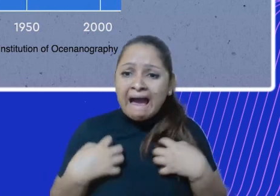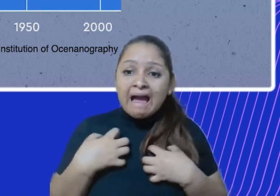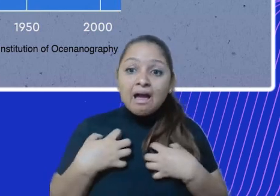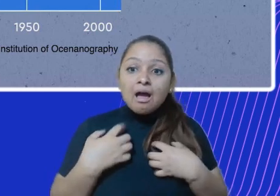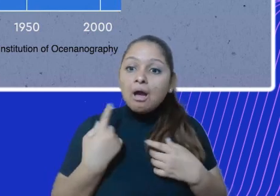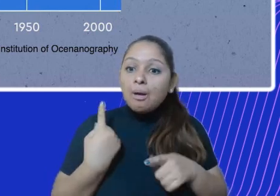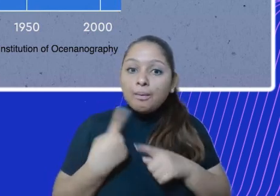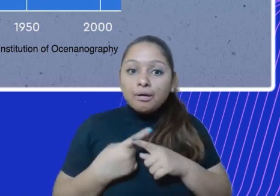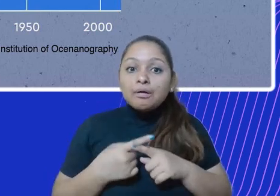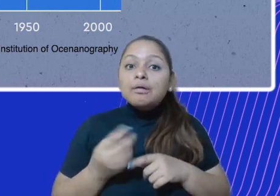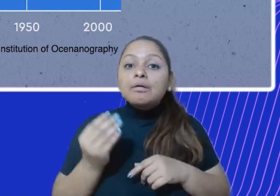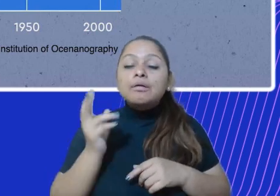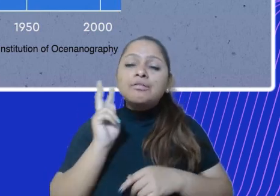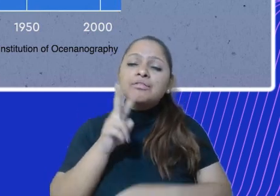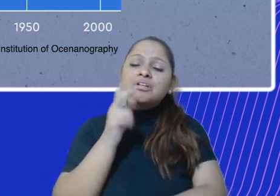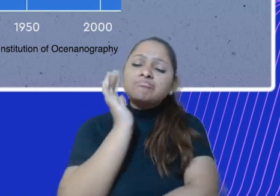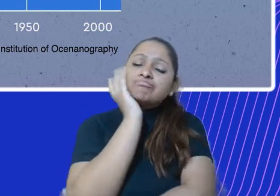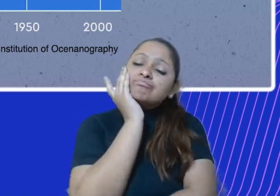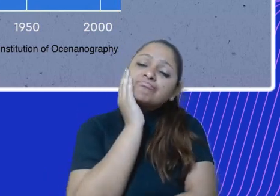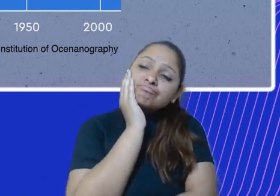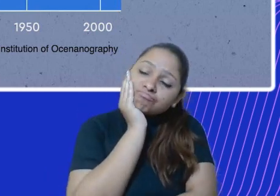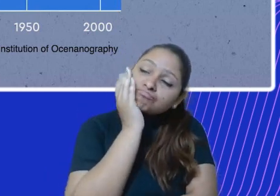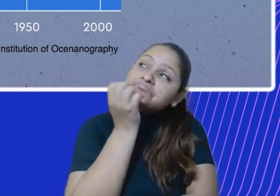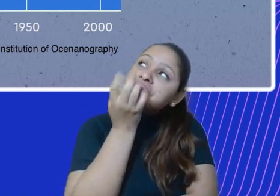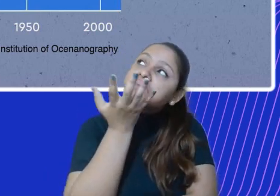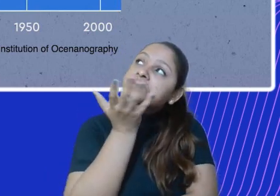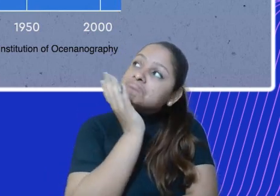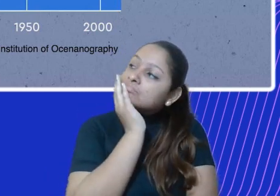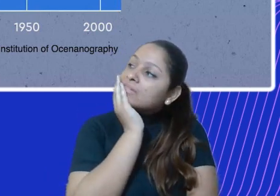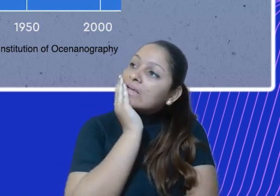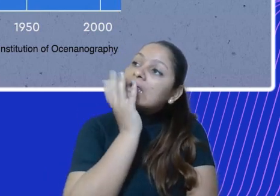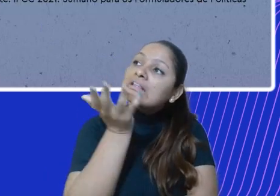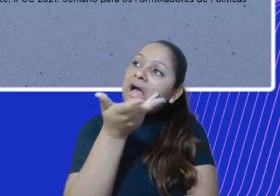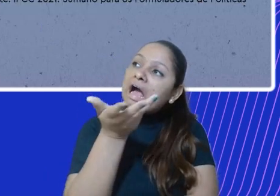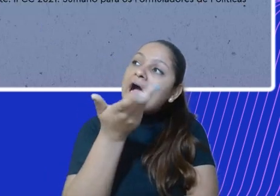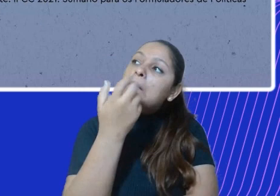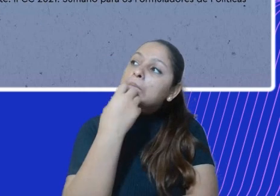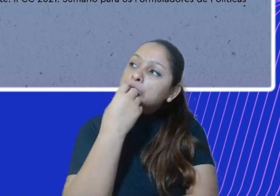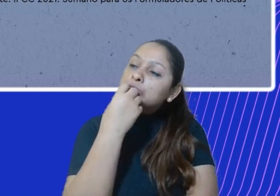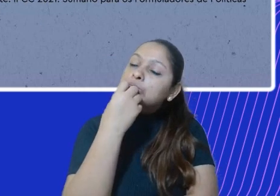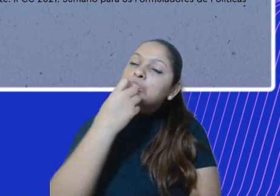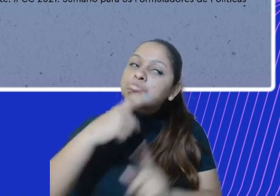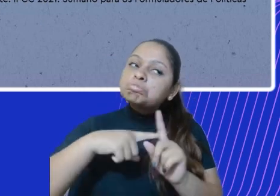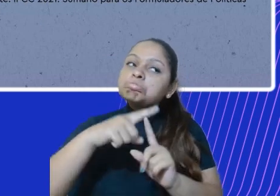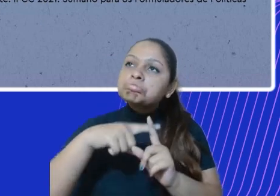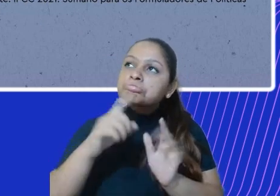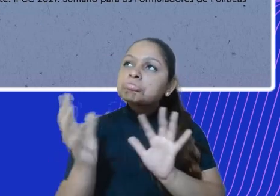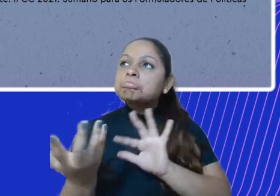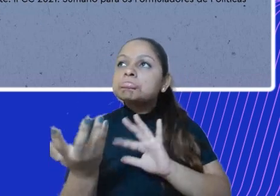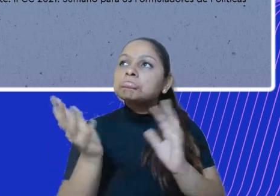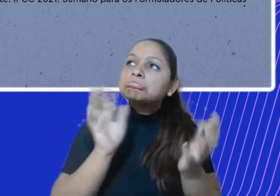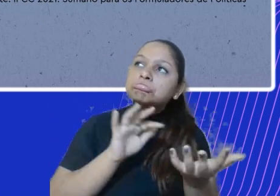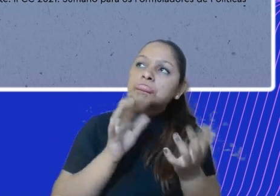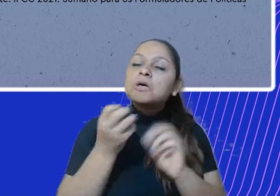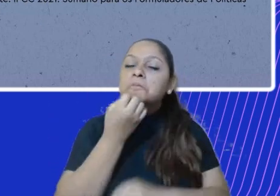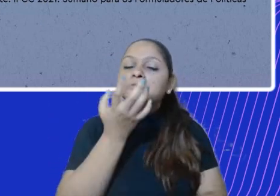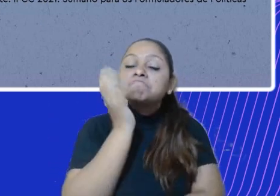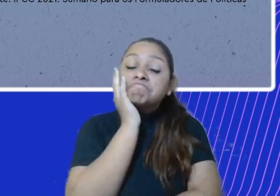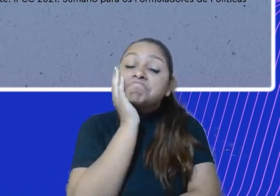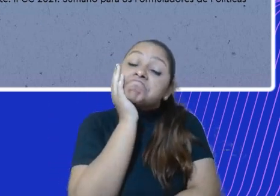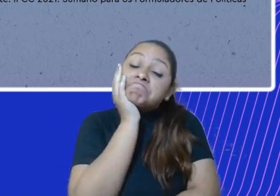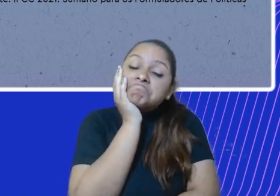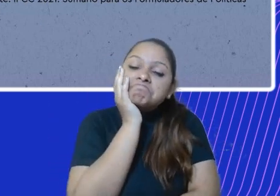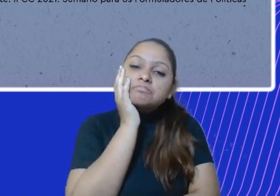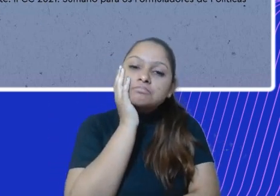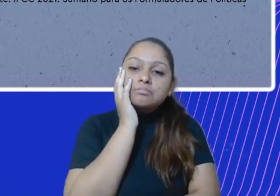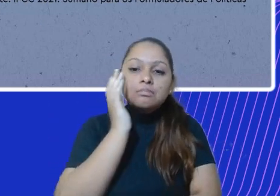despair. But now we look at that and say, oh, wow, it's accelerated, huh? Climate change, huh? And the same graph